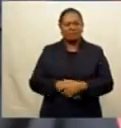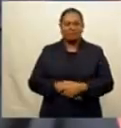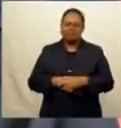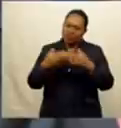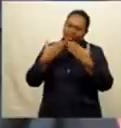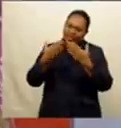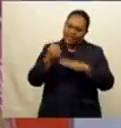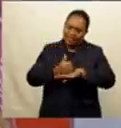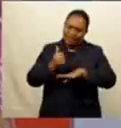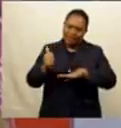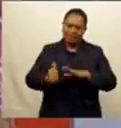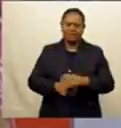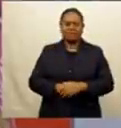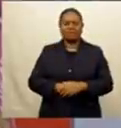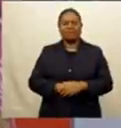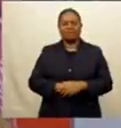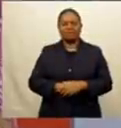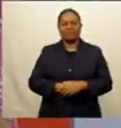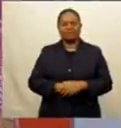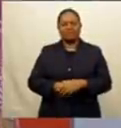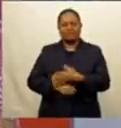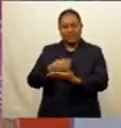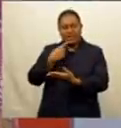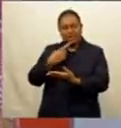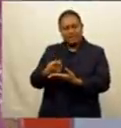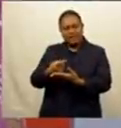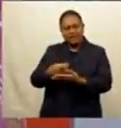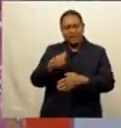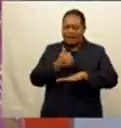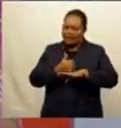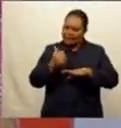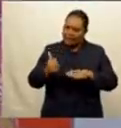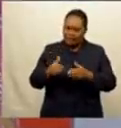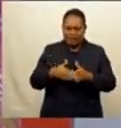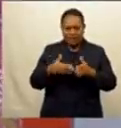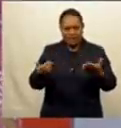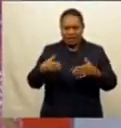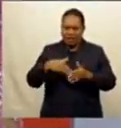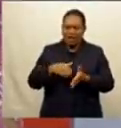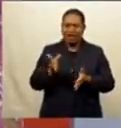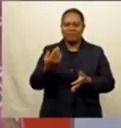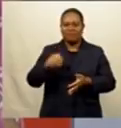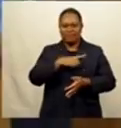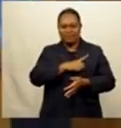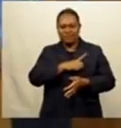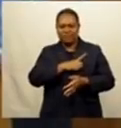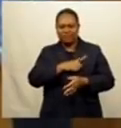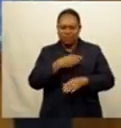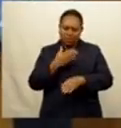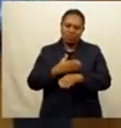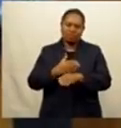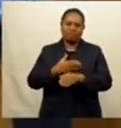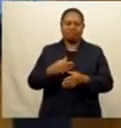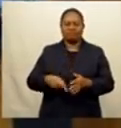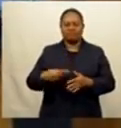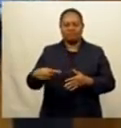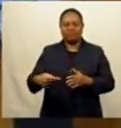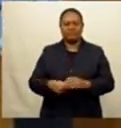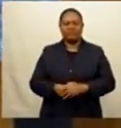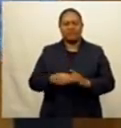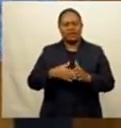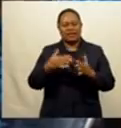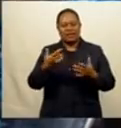to government. I'm happy that government has given us green light to operate once more. I thank government of the day. The closure of the businesses meant